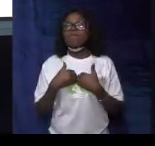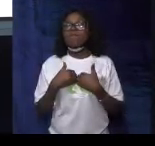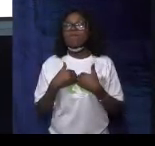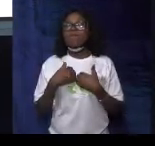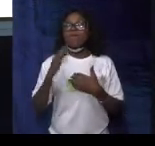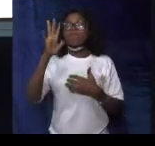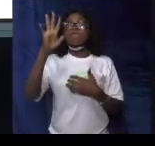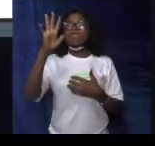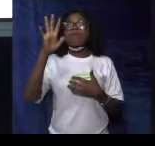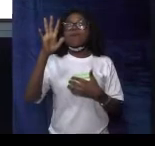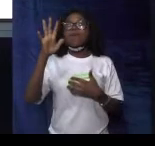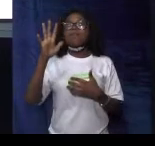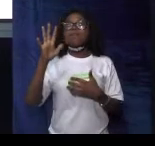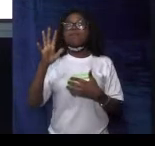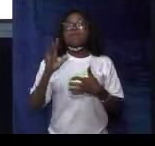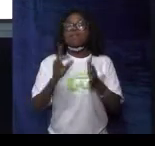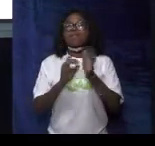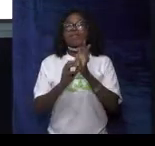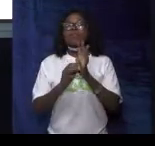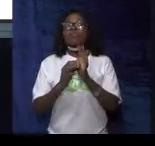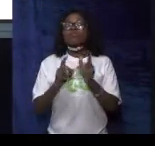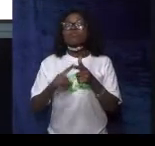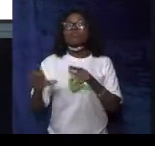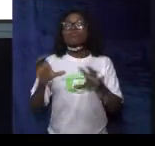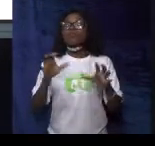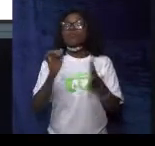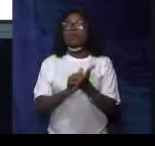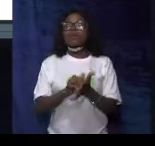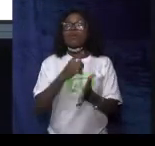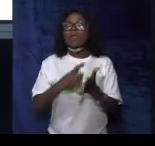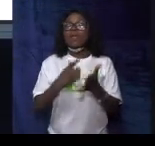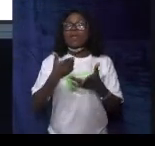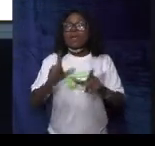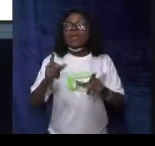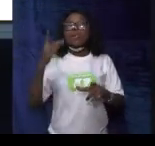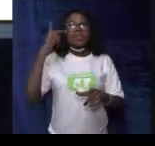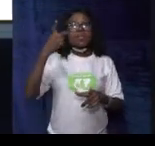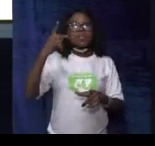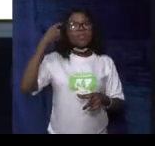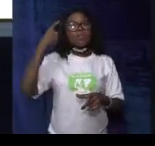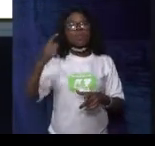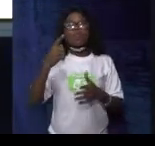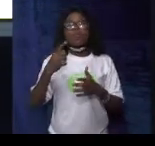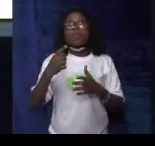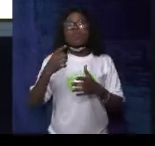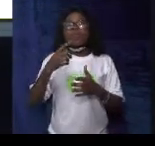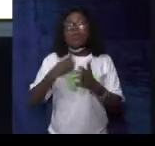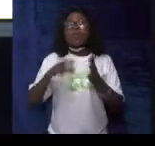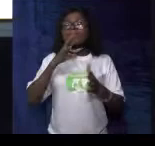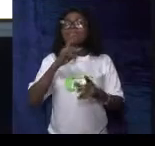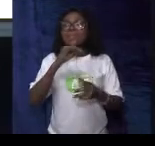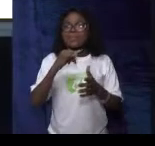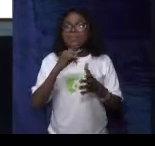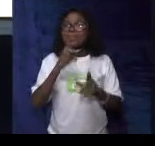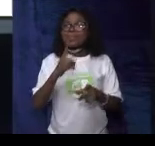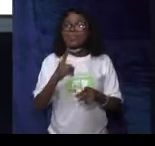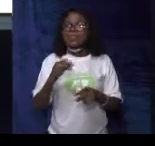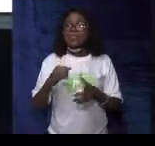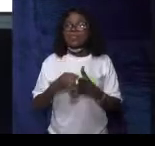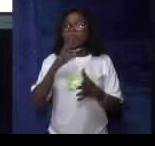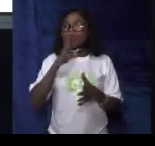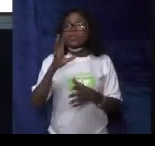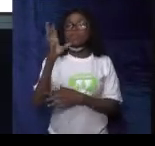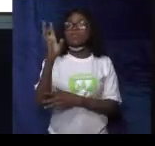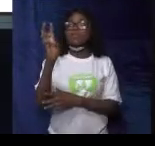You have about 5 seconds to do that. Let's see what the addition of all the cupcakes on Monday,